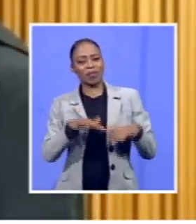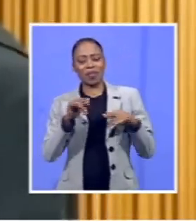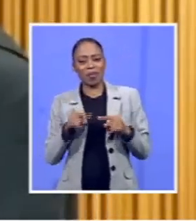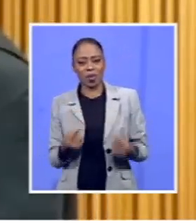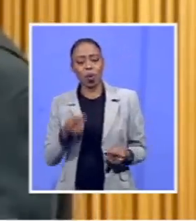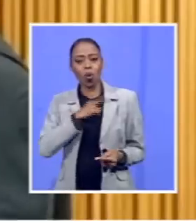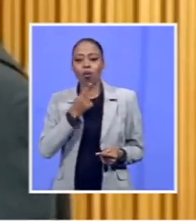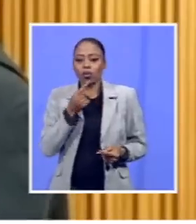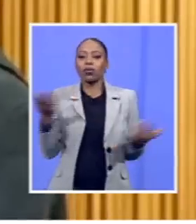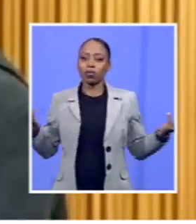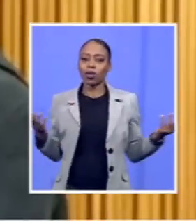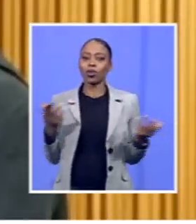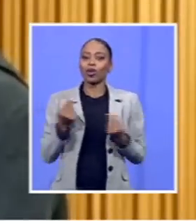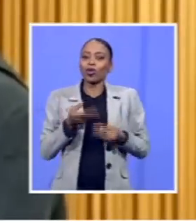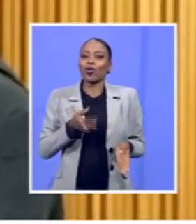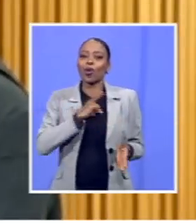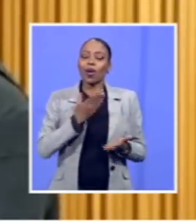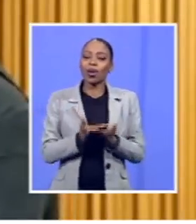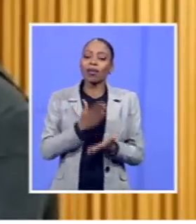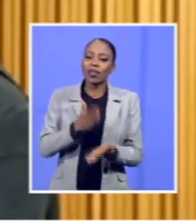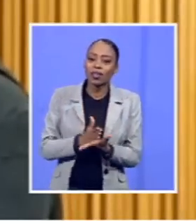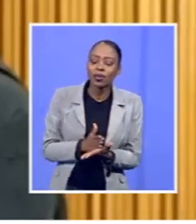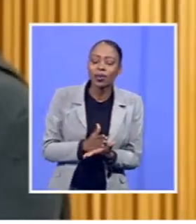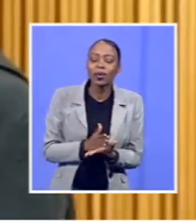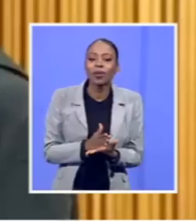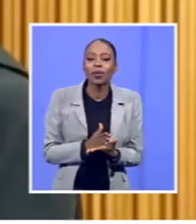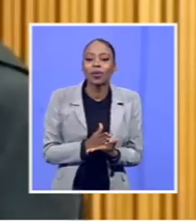Parliament would say we're doing that to ensure that there is